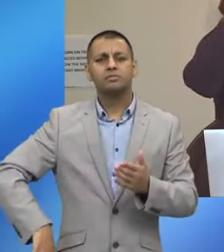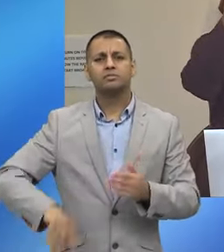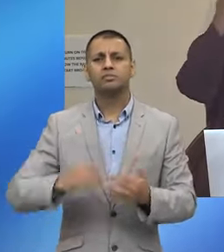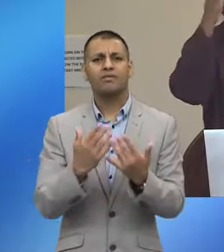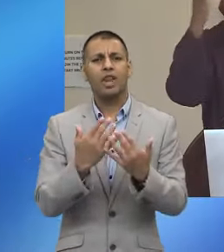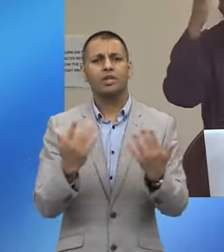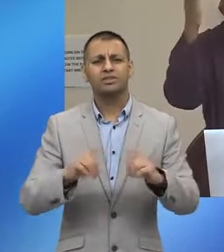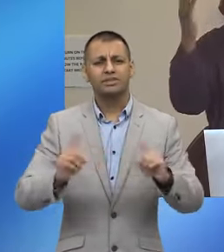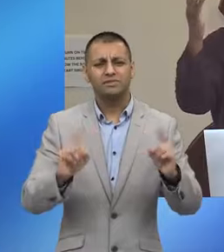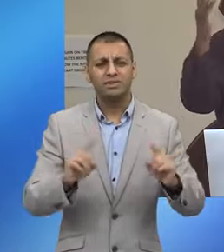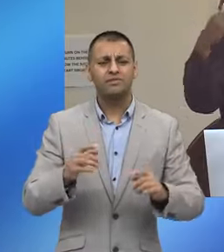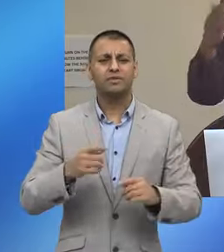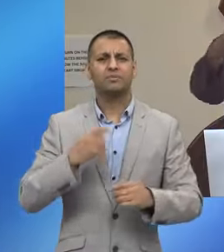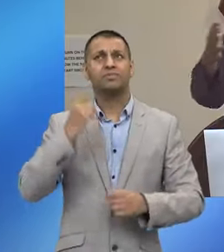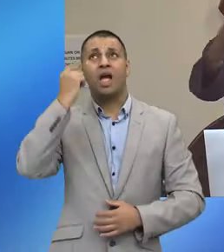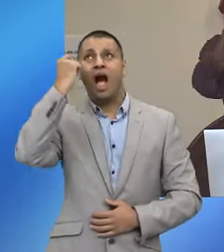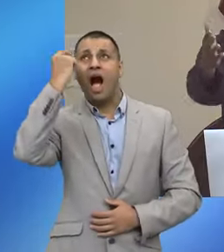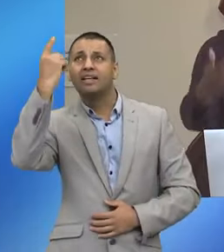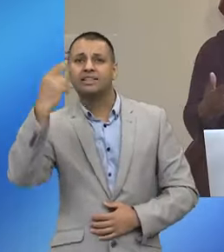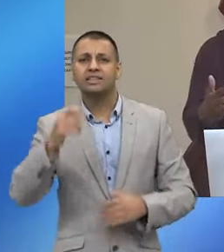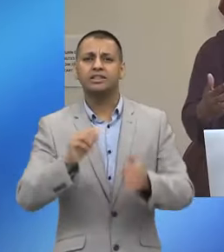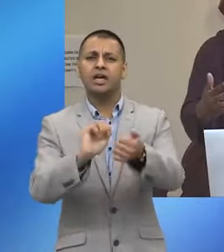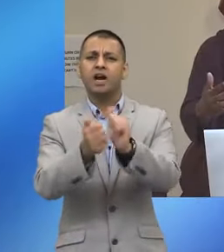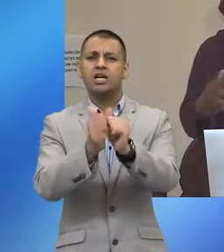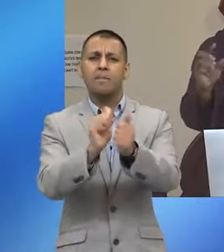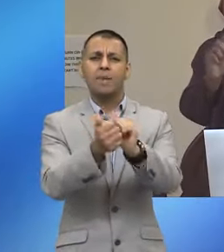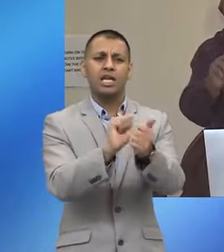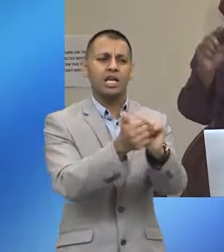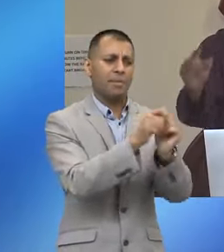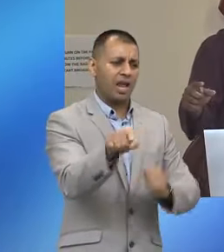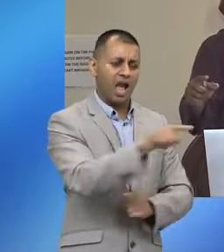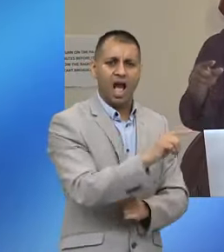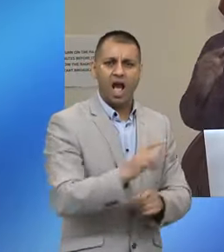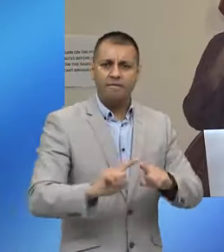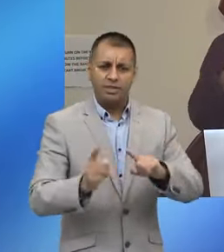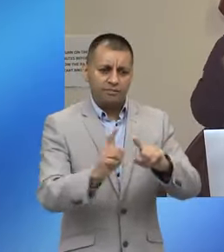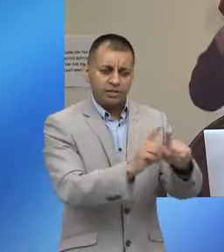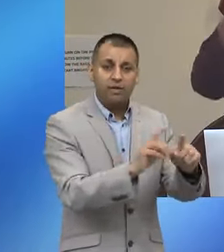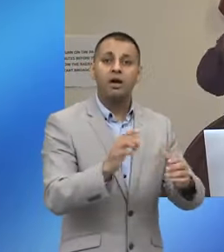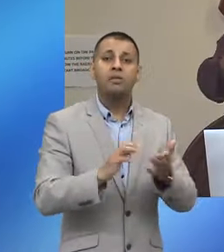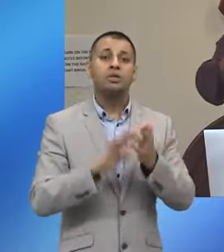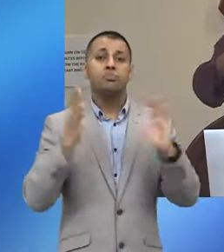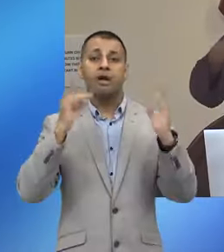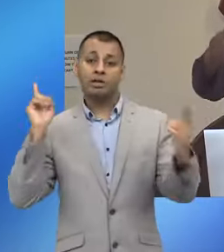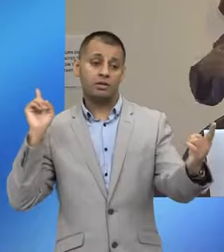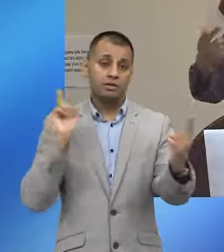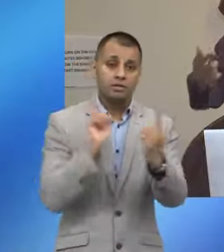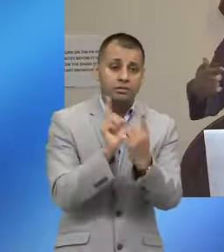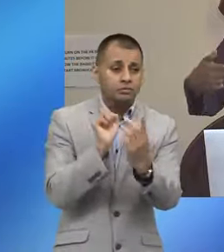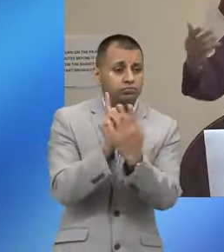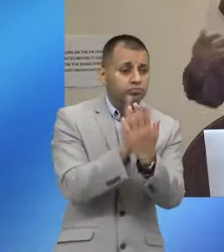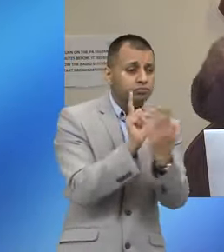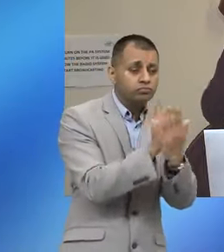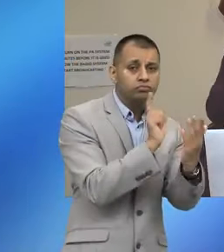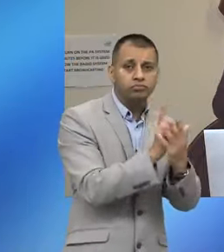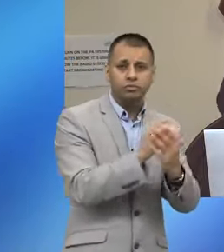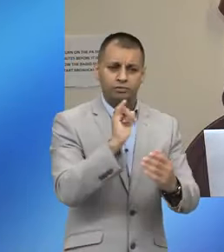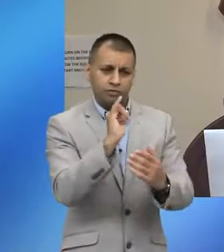many mafahim, many ideas that the companions used to have about particular things that the Nabi came and he rectified